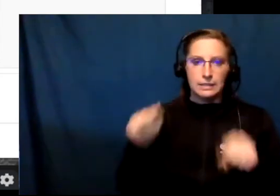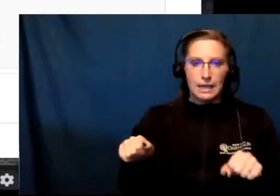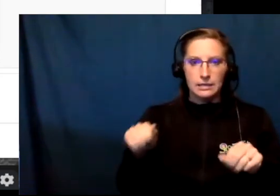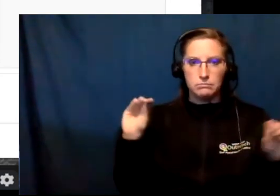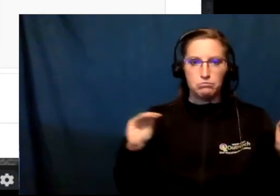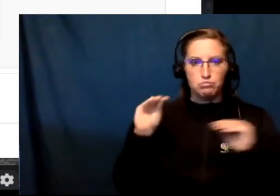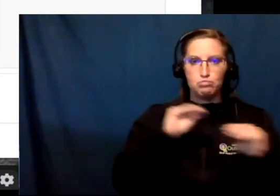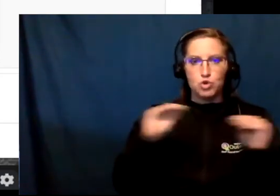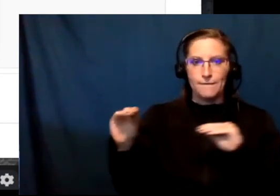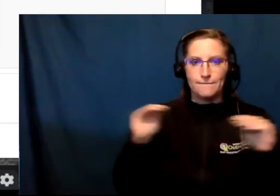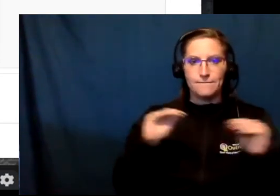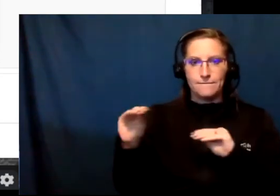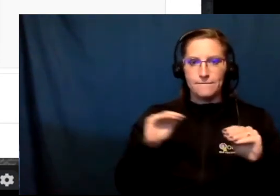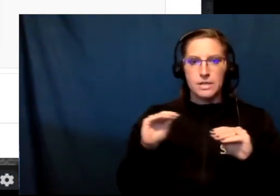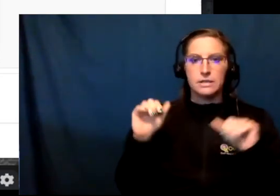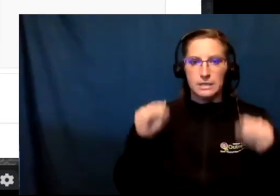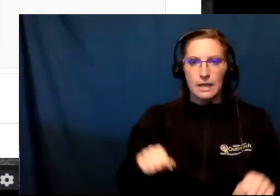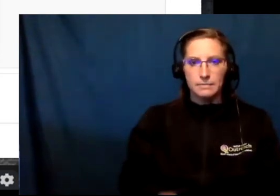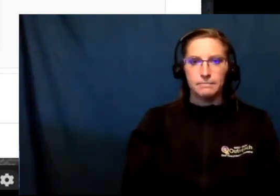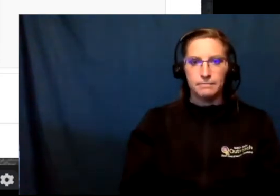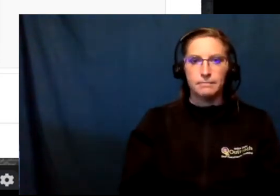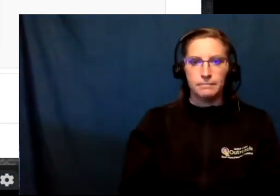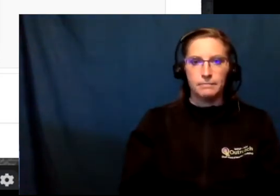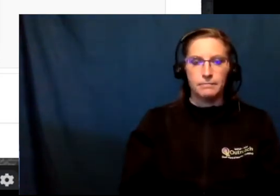move move these. And